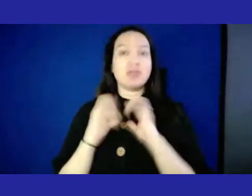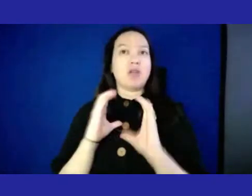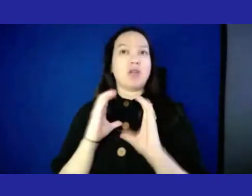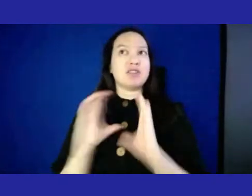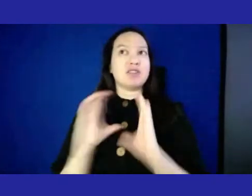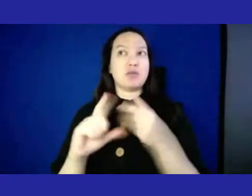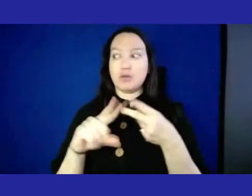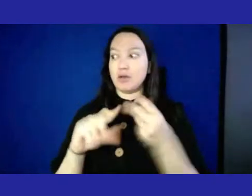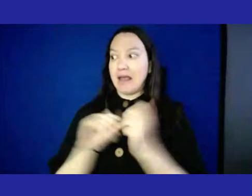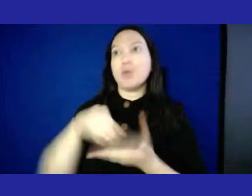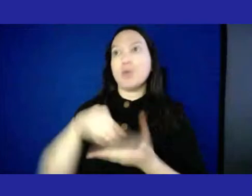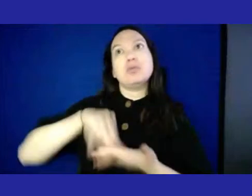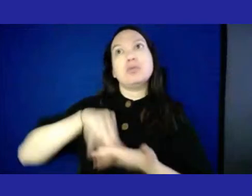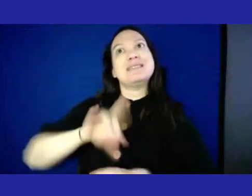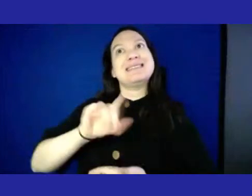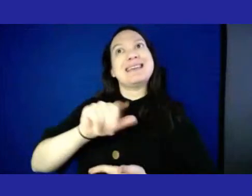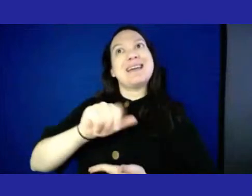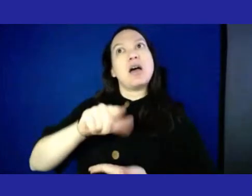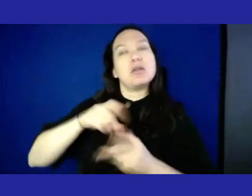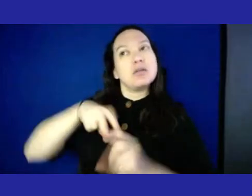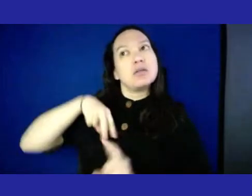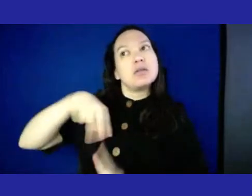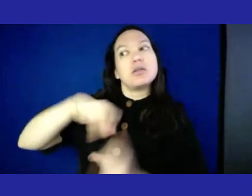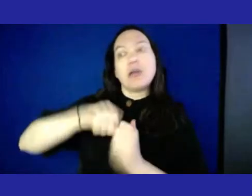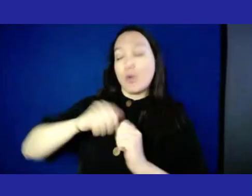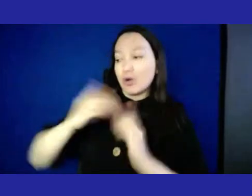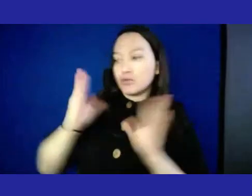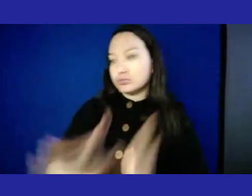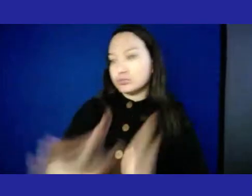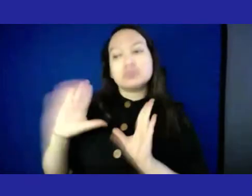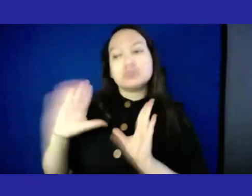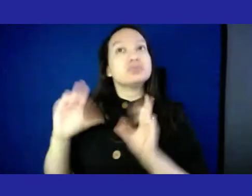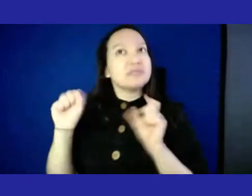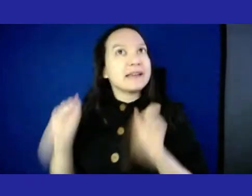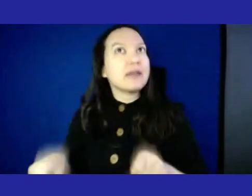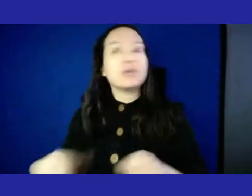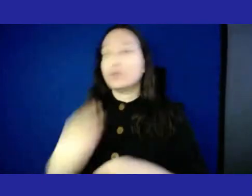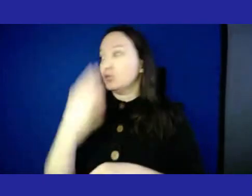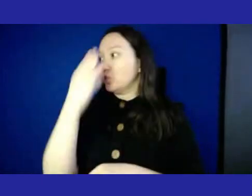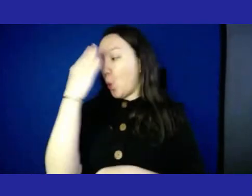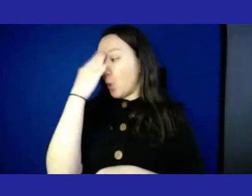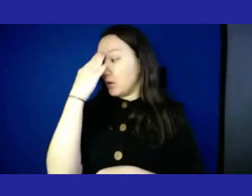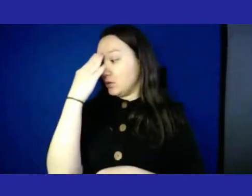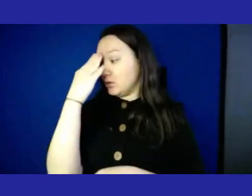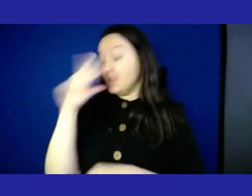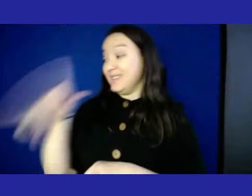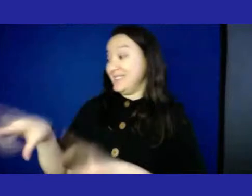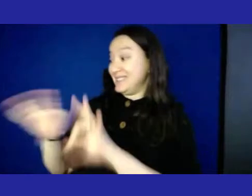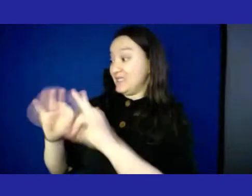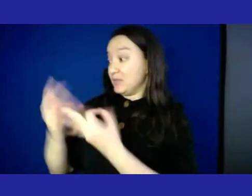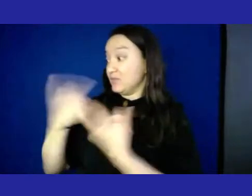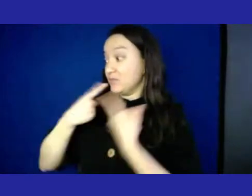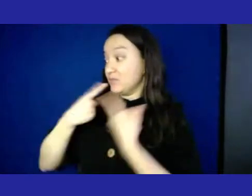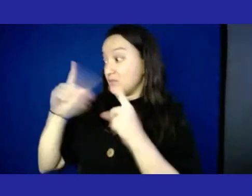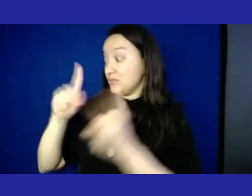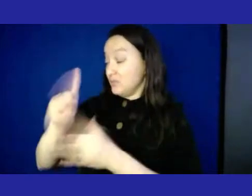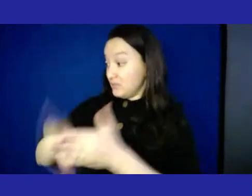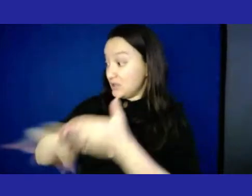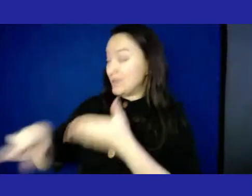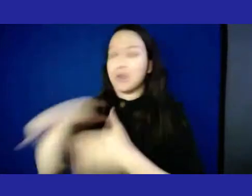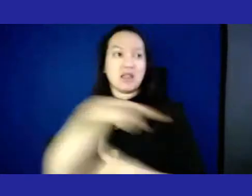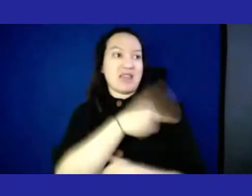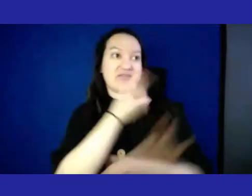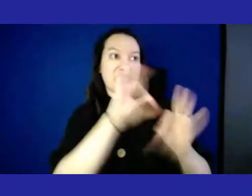how do we track the data from those conversations, how do we organize it so that we know this family got their check-in this week, but that